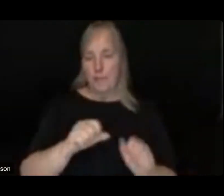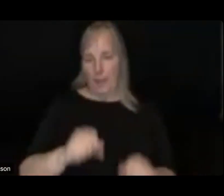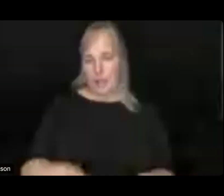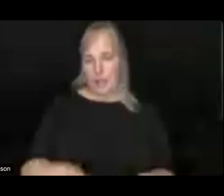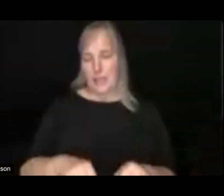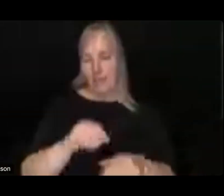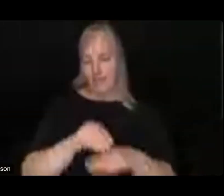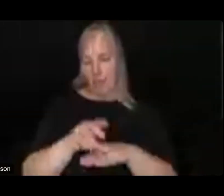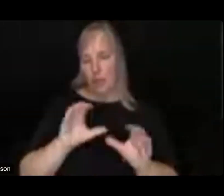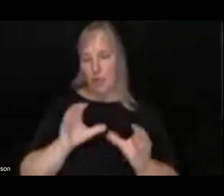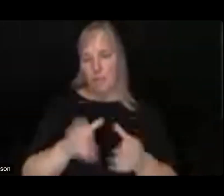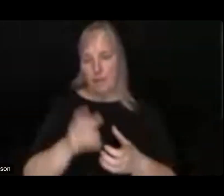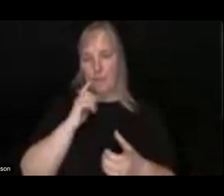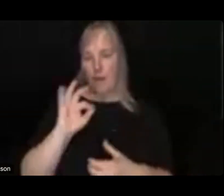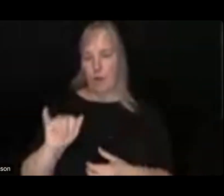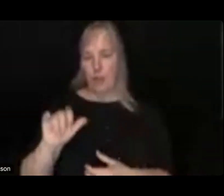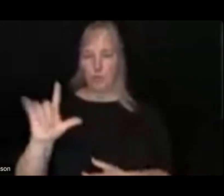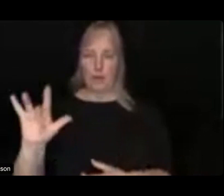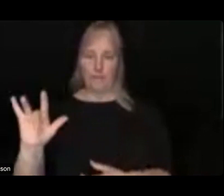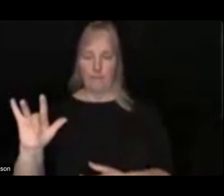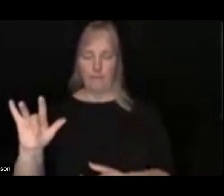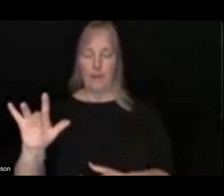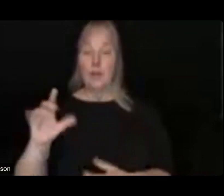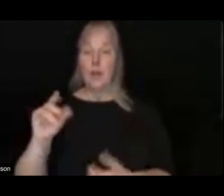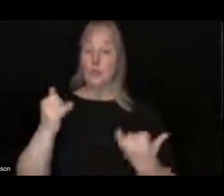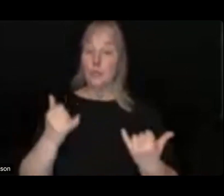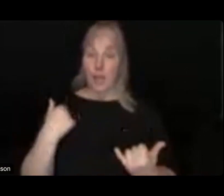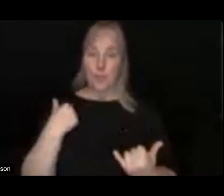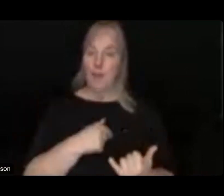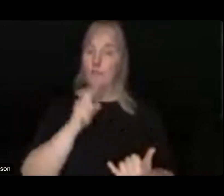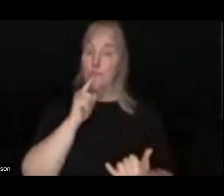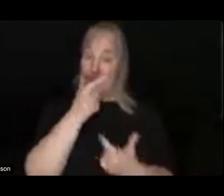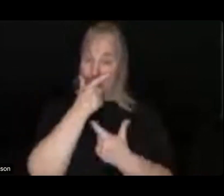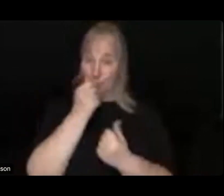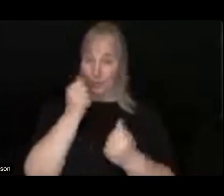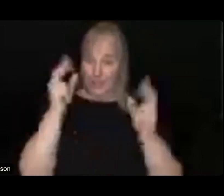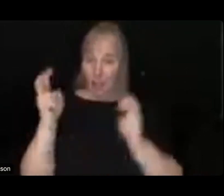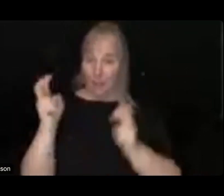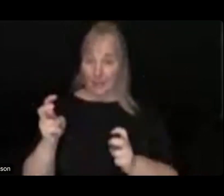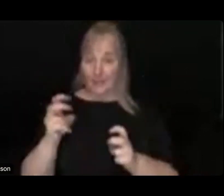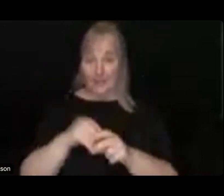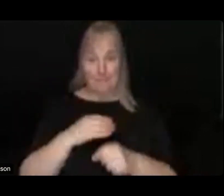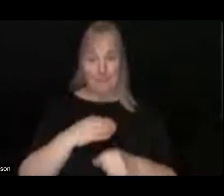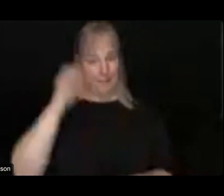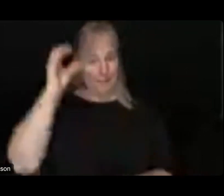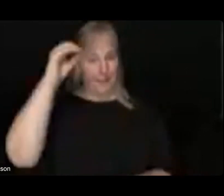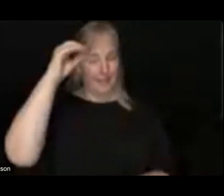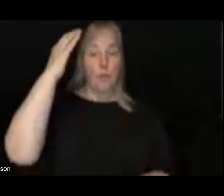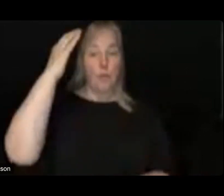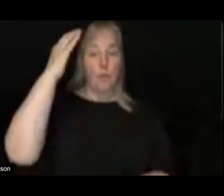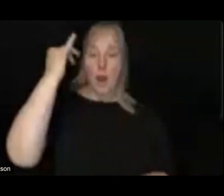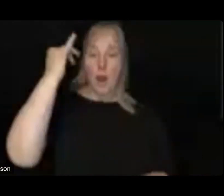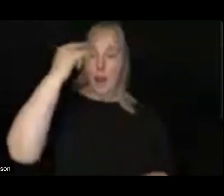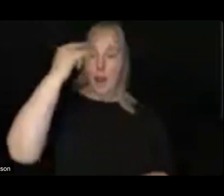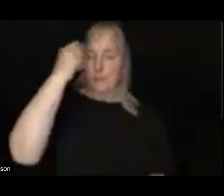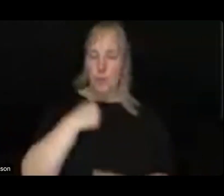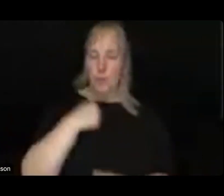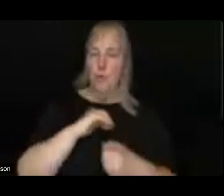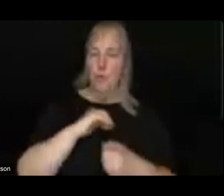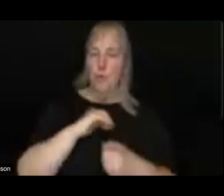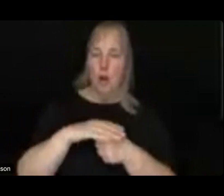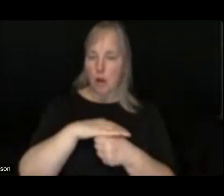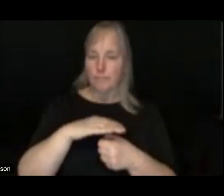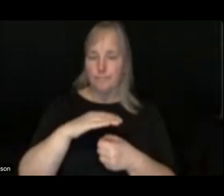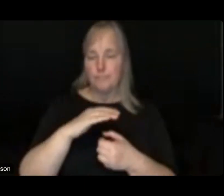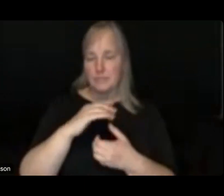25. So today we have some really interesting topic, in my opinion, because we're going to cover the local economy. We